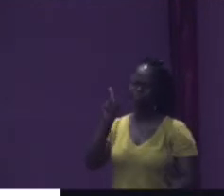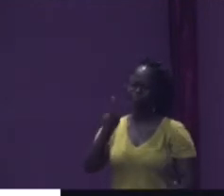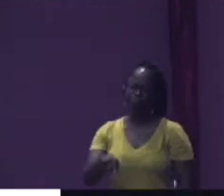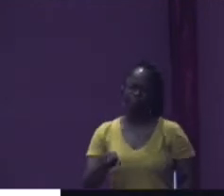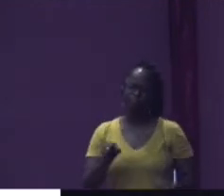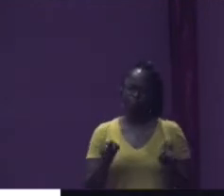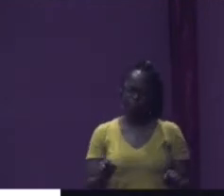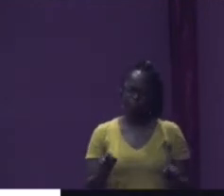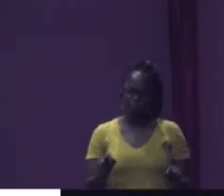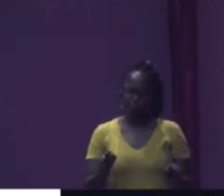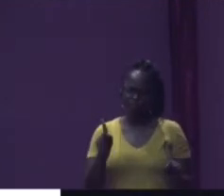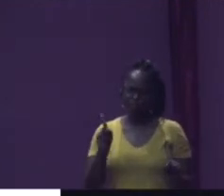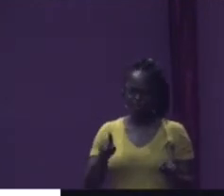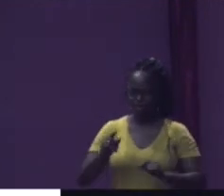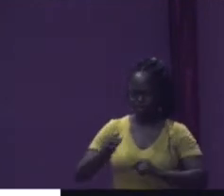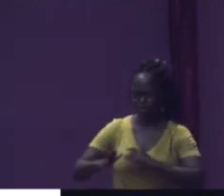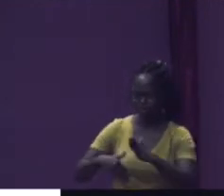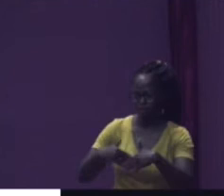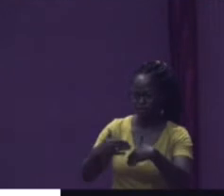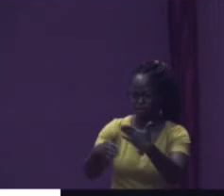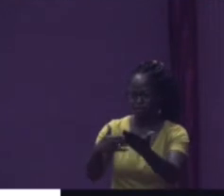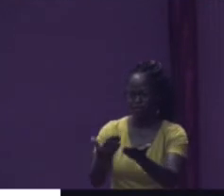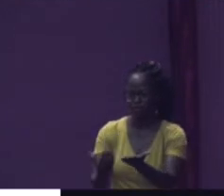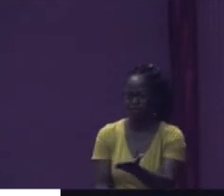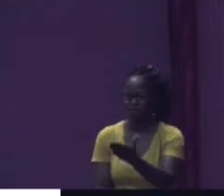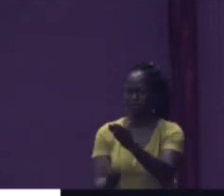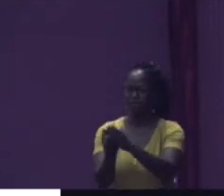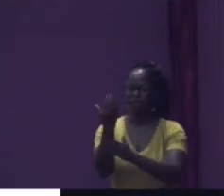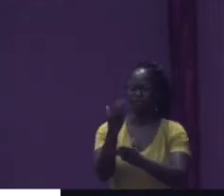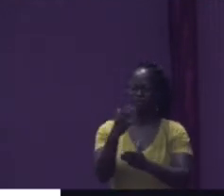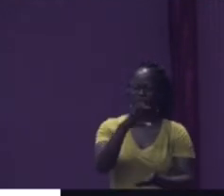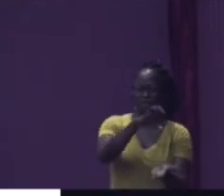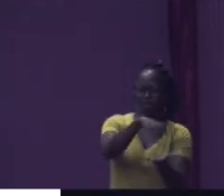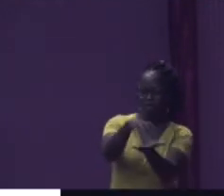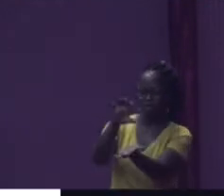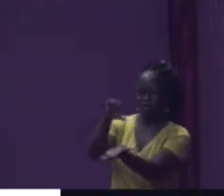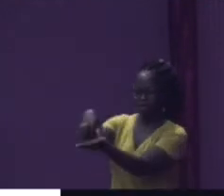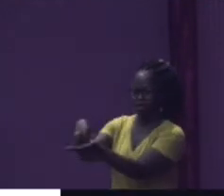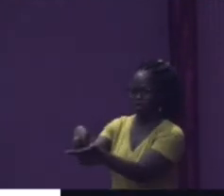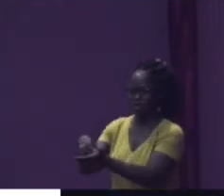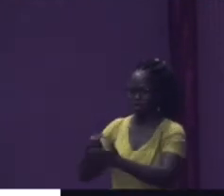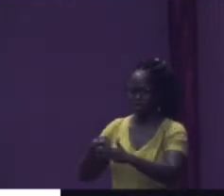centers, Casa Maternas. In Guatemala, outside of the city